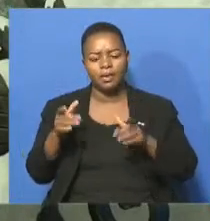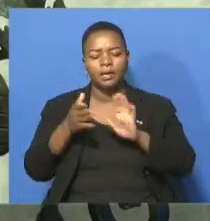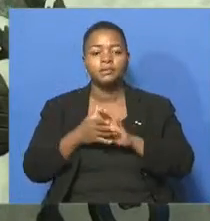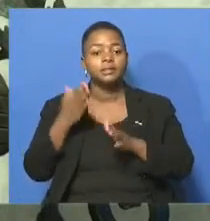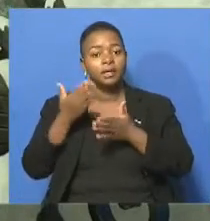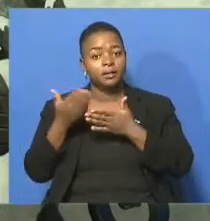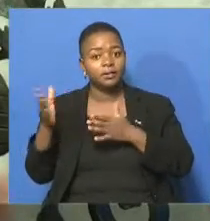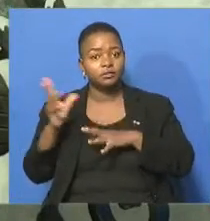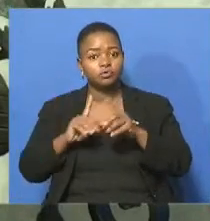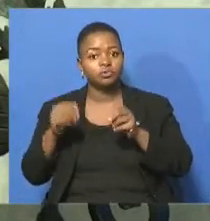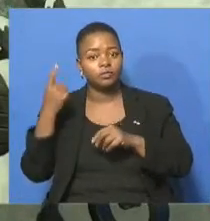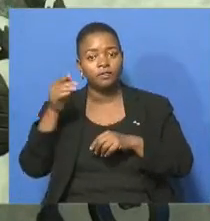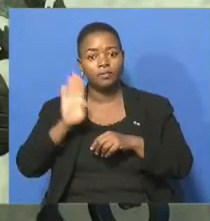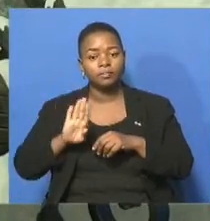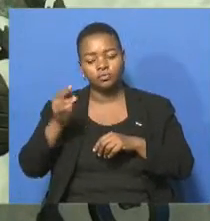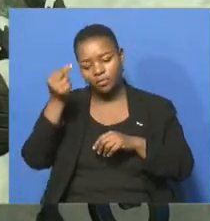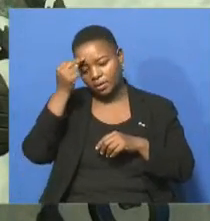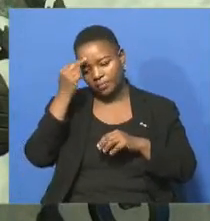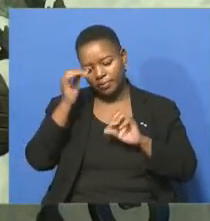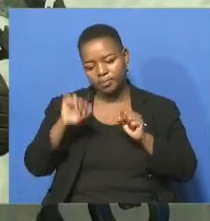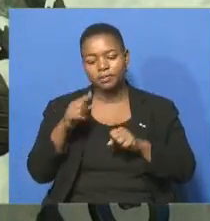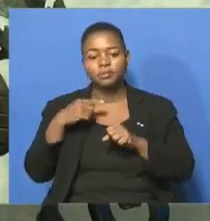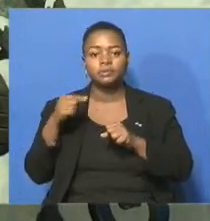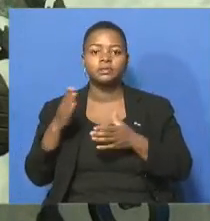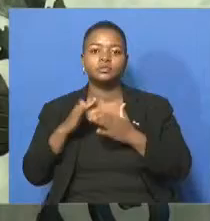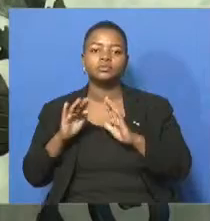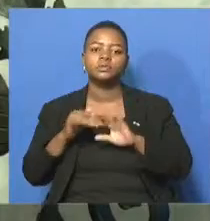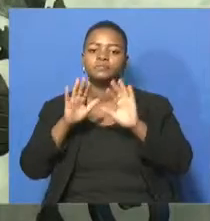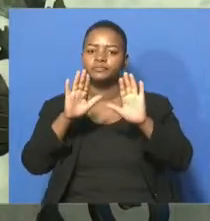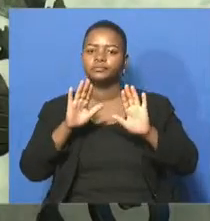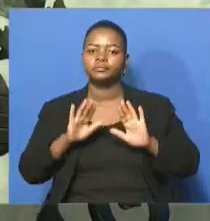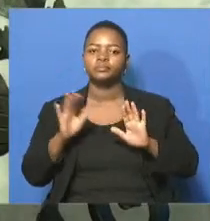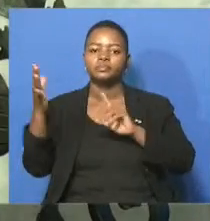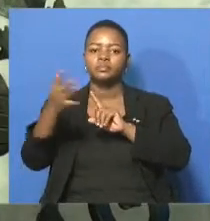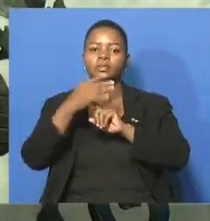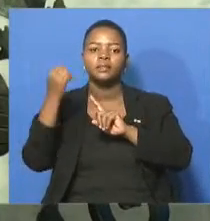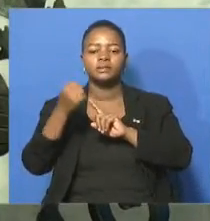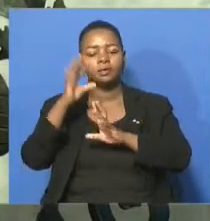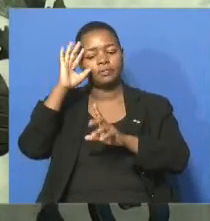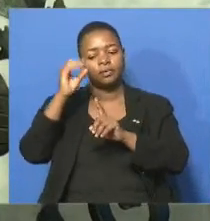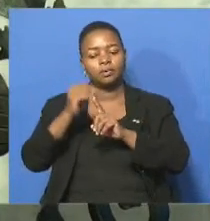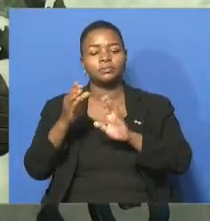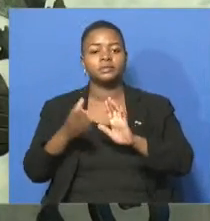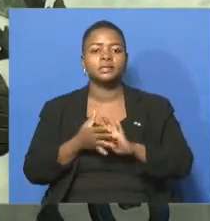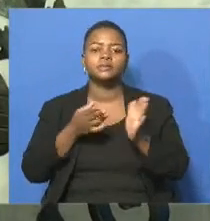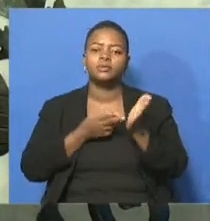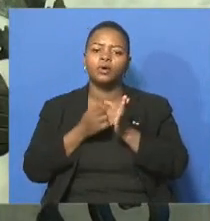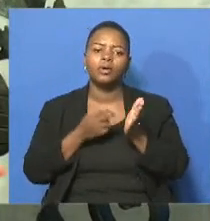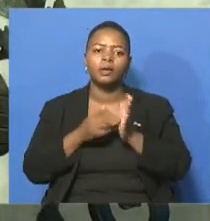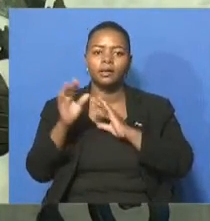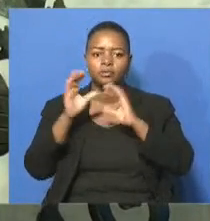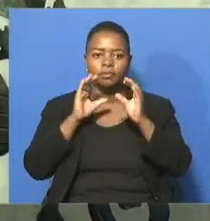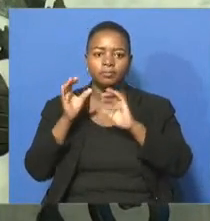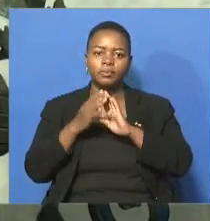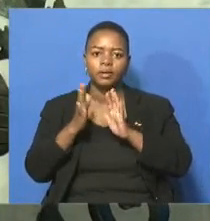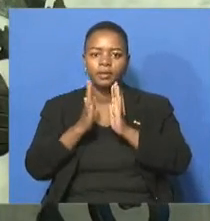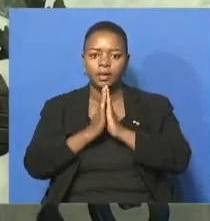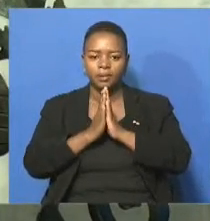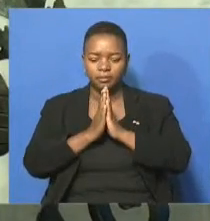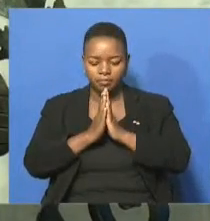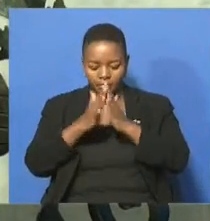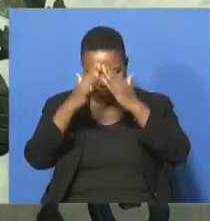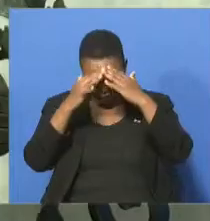Botswana Police, and can we say today has been very successful in terms of having those honest conversations that the president asked